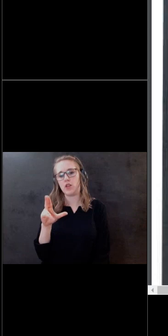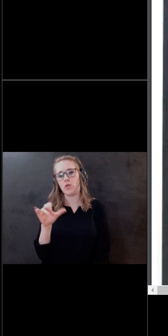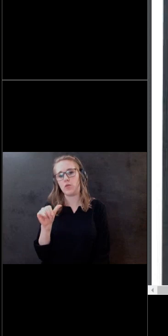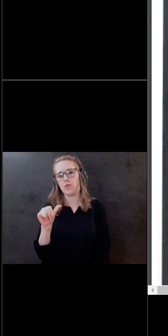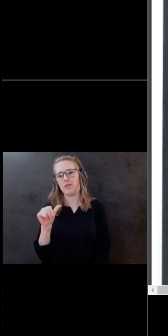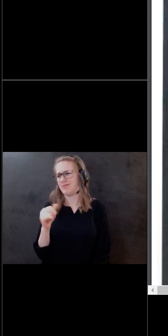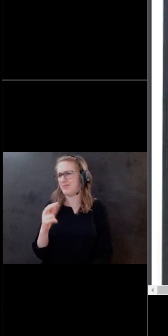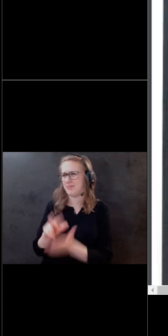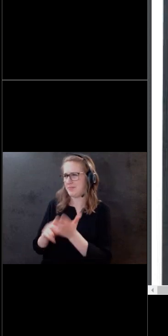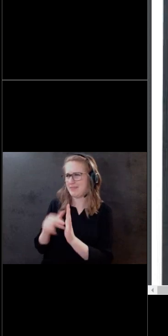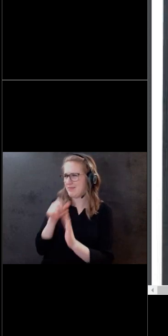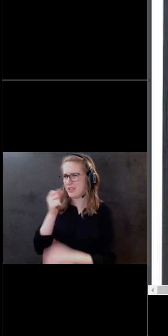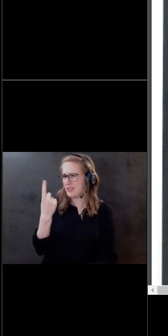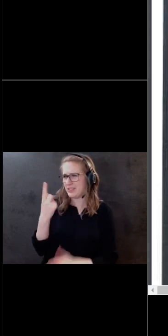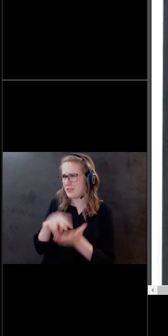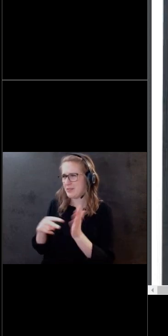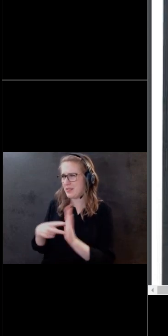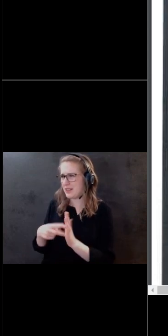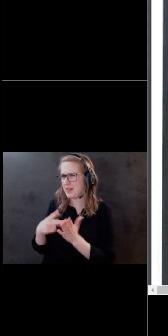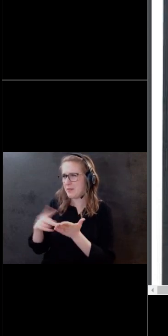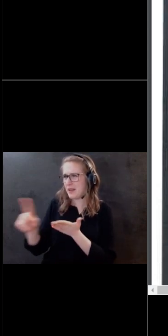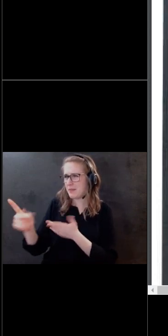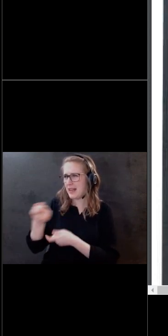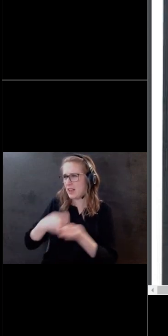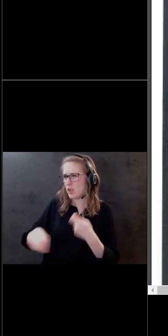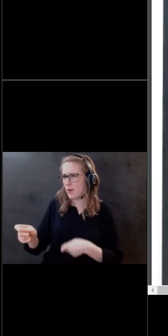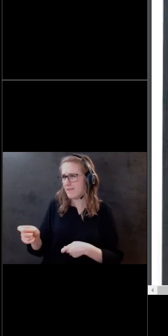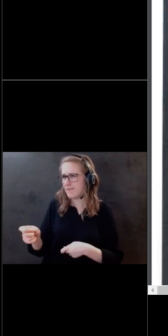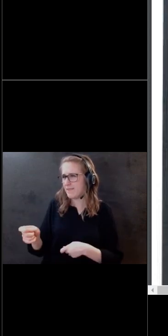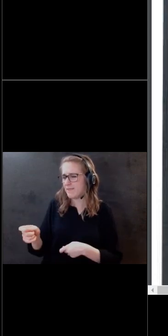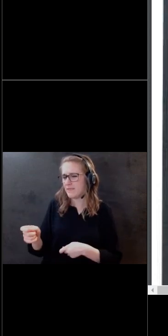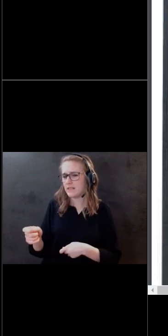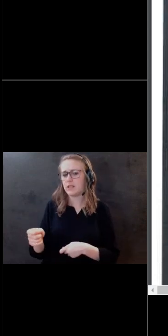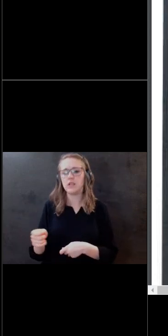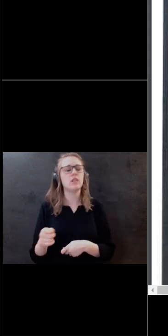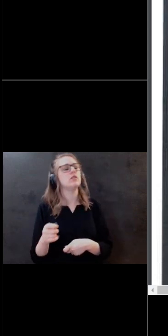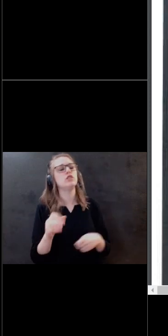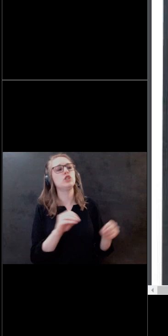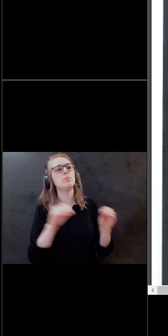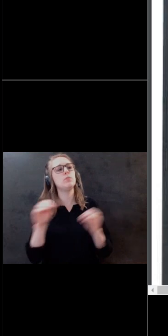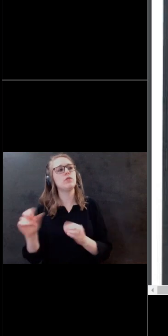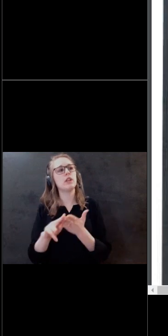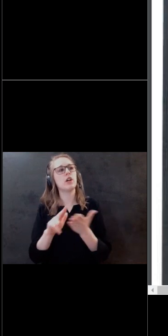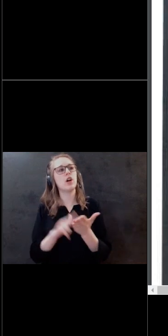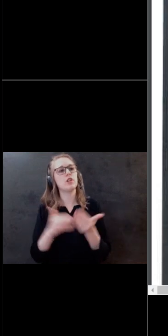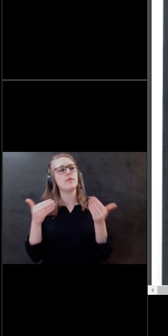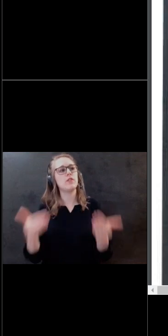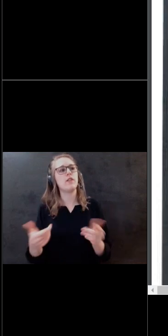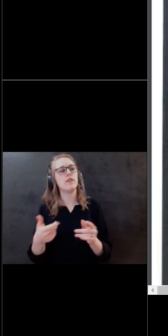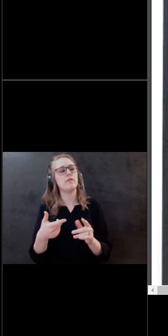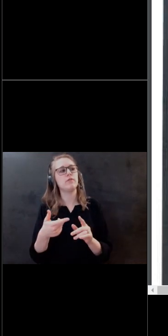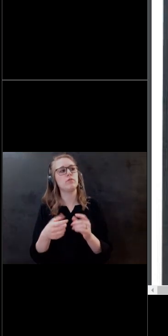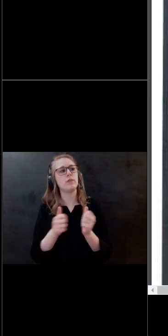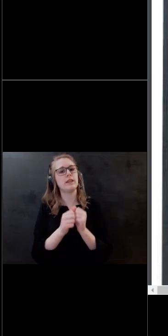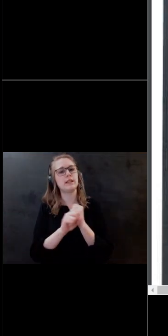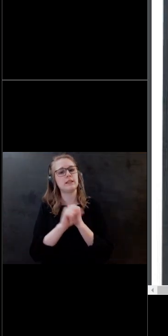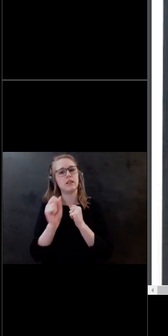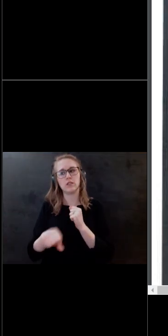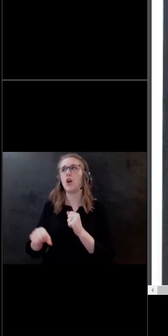Meaning, I'm sorry, I don't understand what you mean, payment in lieu of. And to move the contract forward for an extension. Oh, a